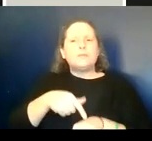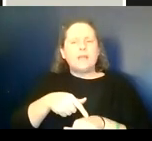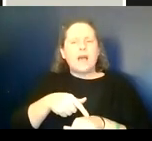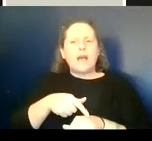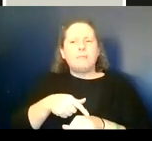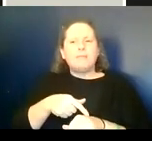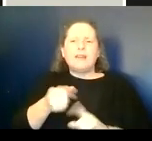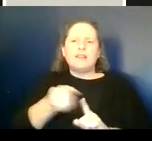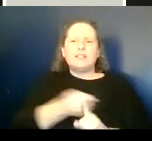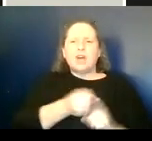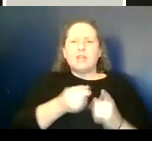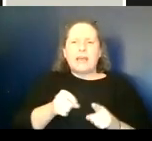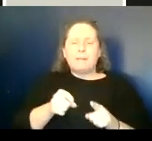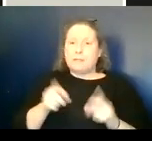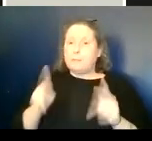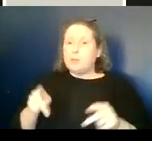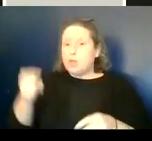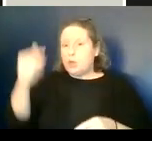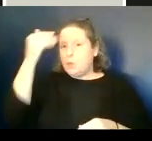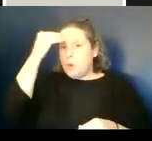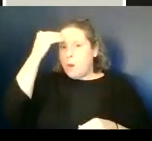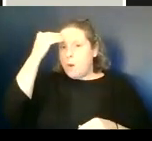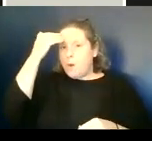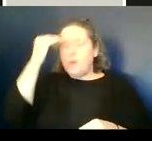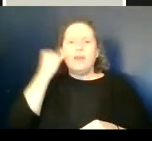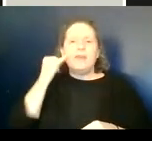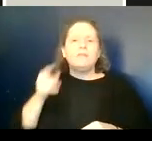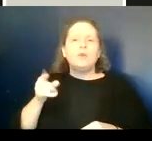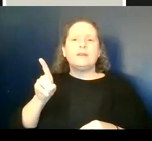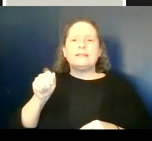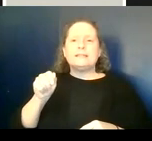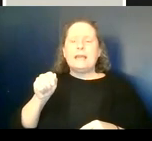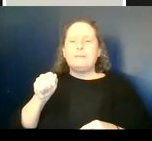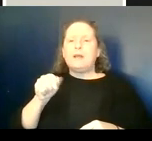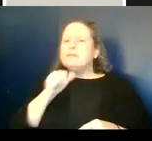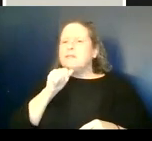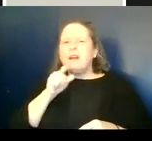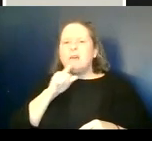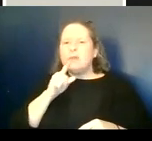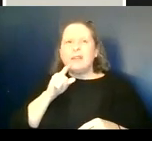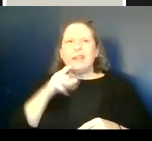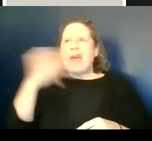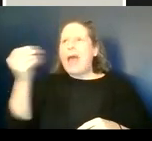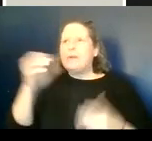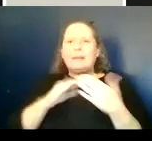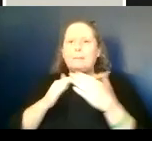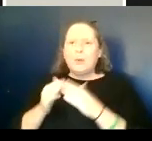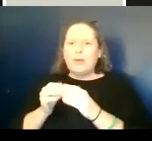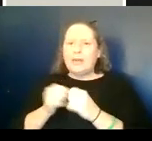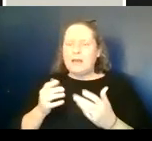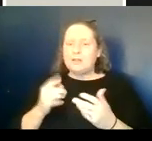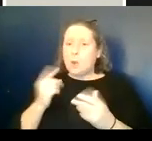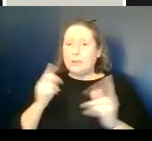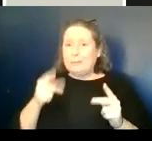that you know, right? So if you're disabled and you're not really accessing your community much, and the only people you